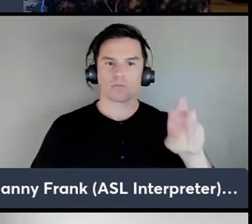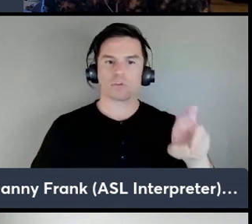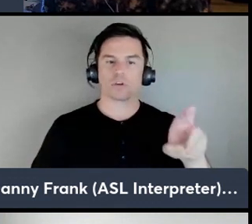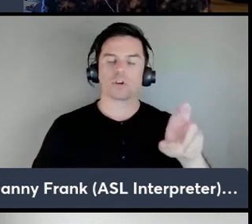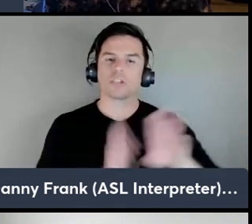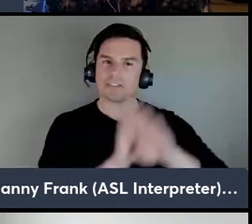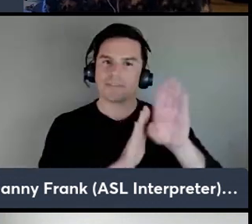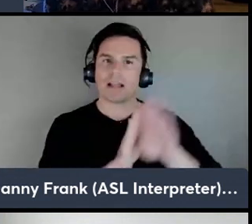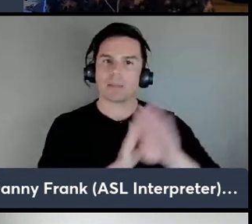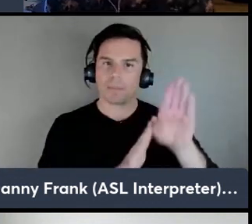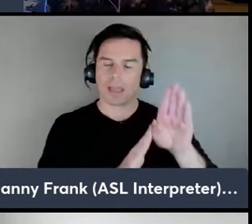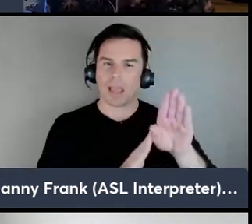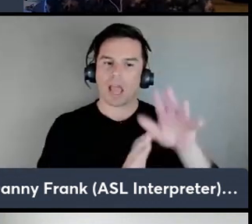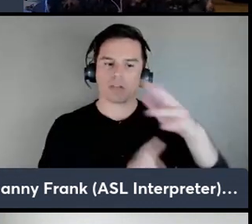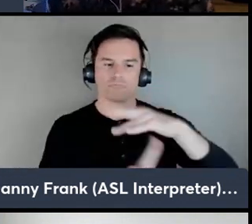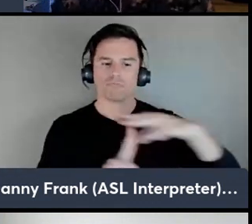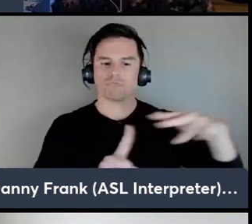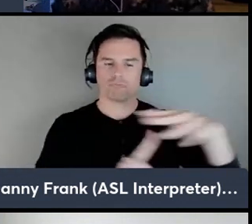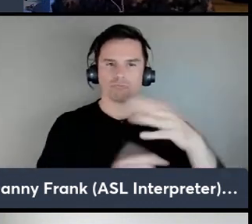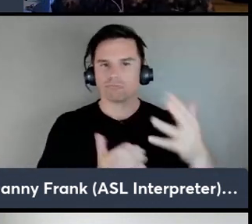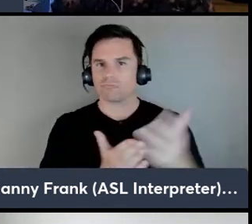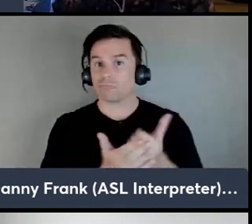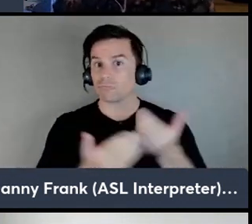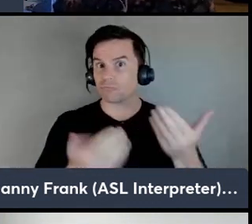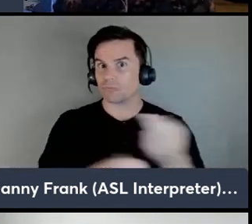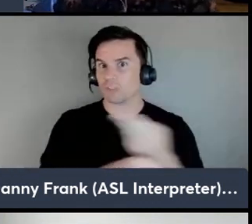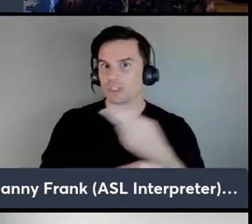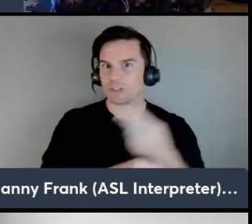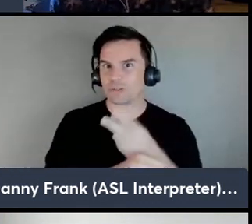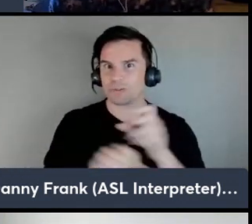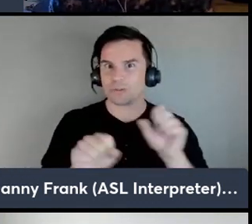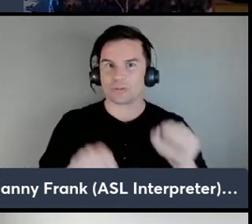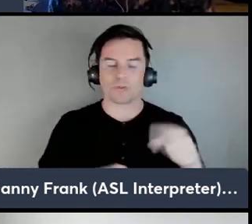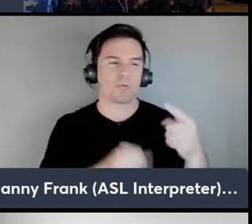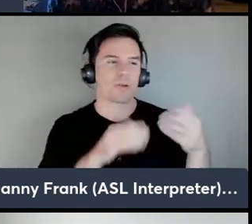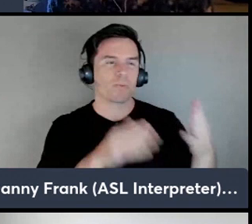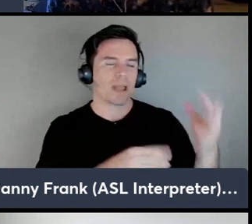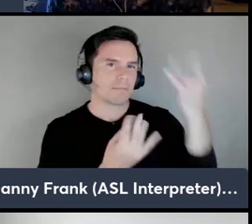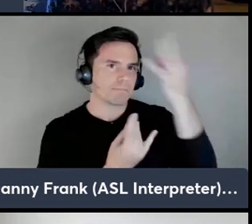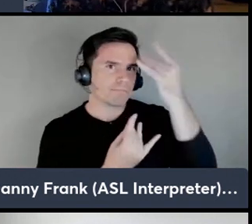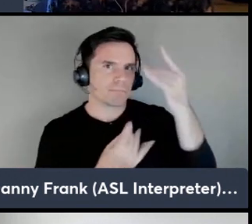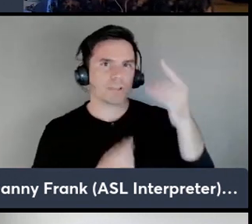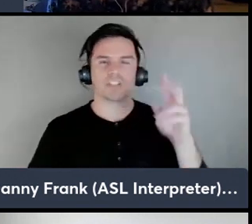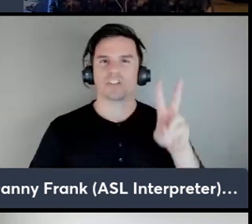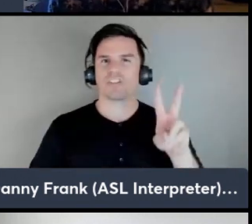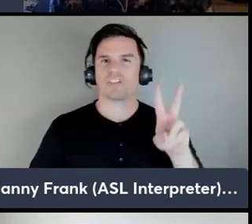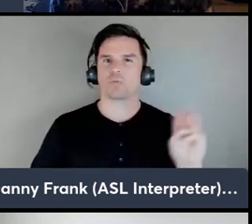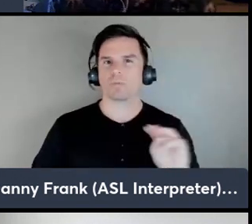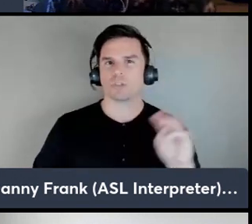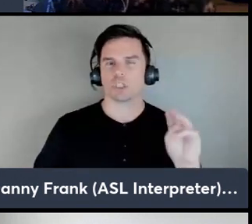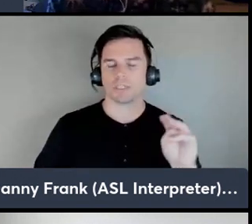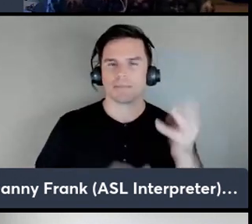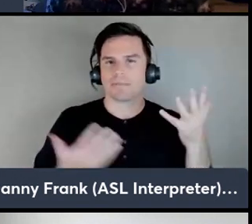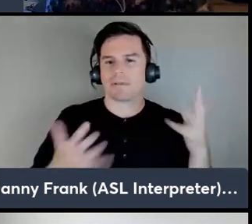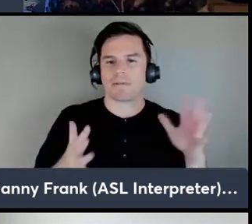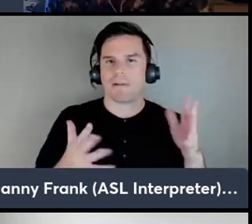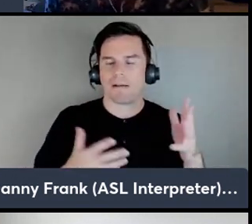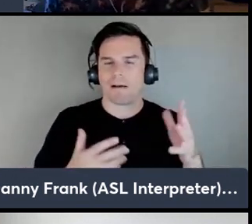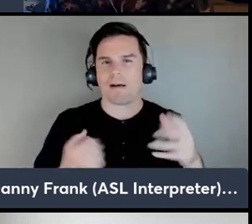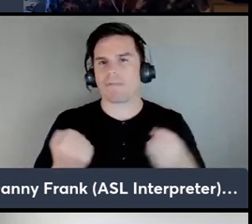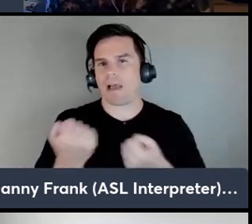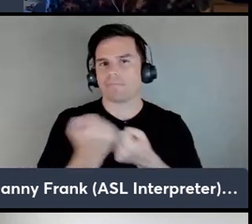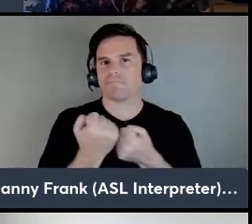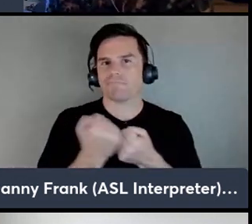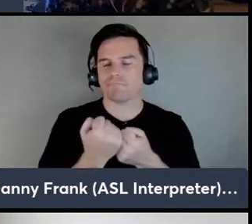use. So it really one way you can think of it is it's just a virtual machine, really backing the covers of